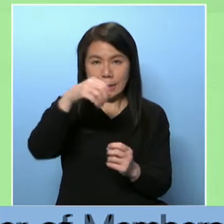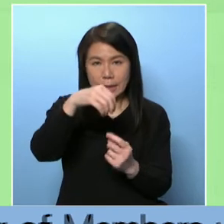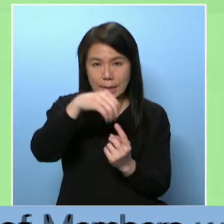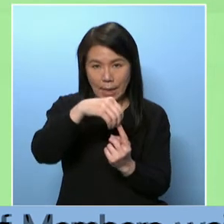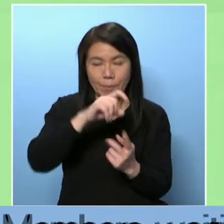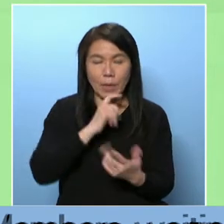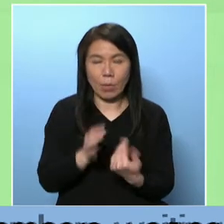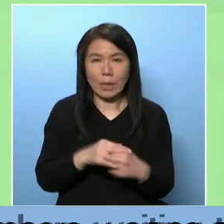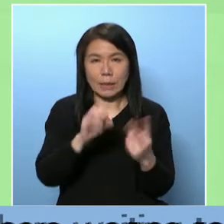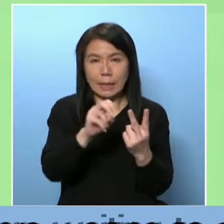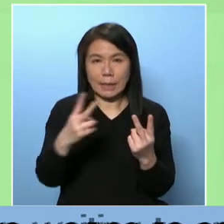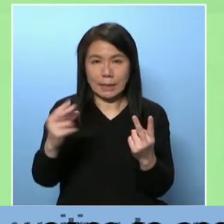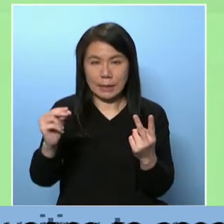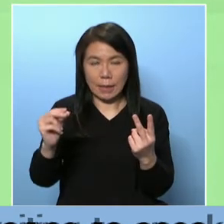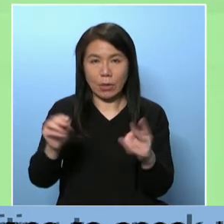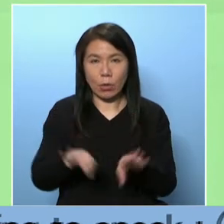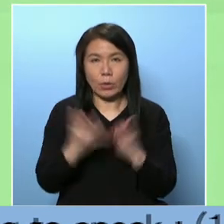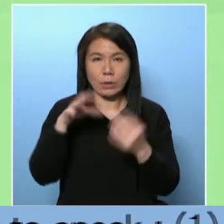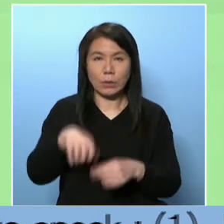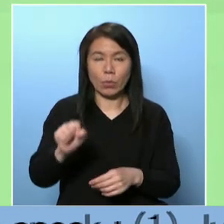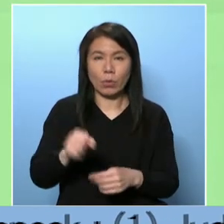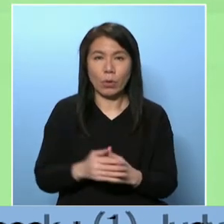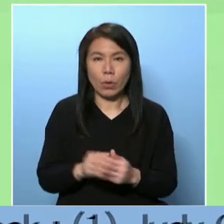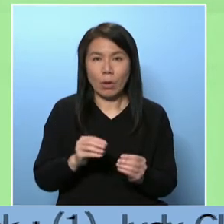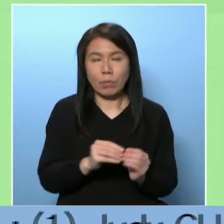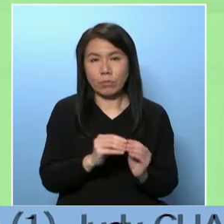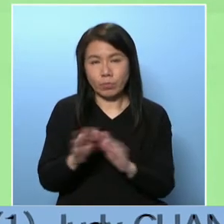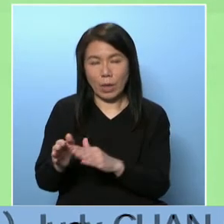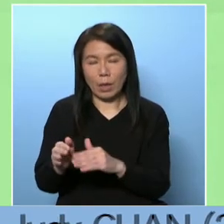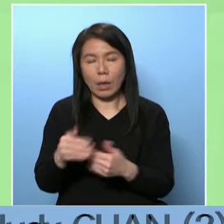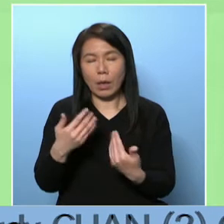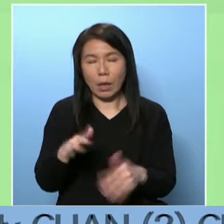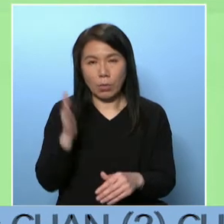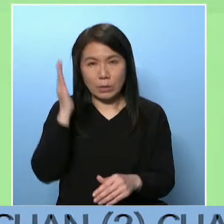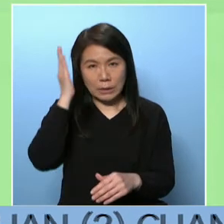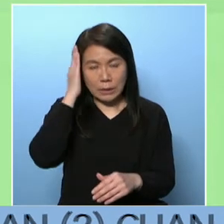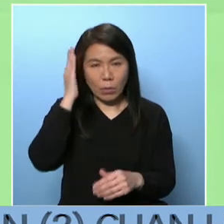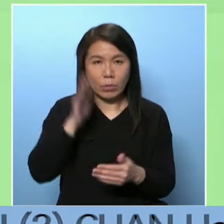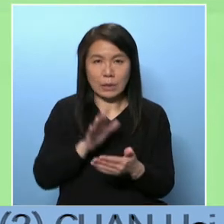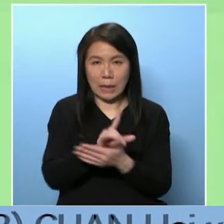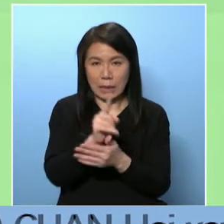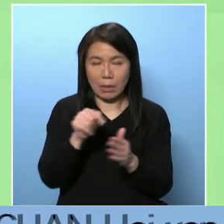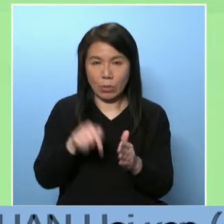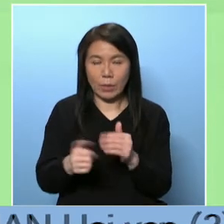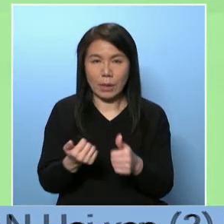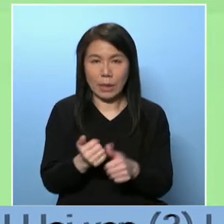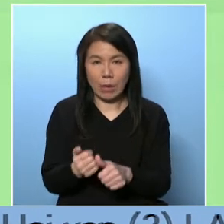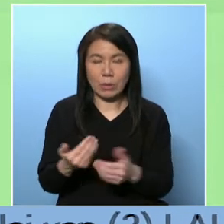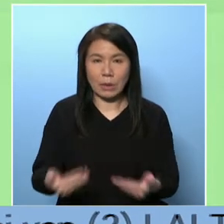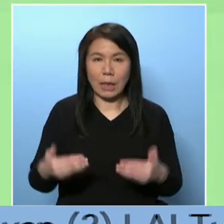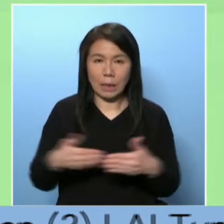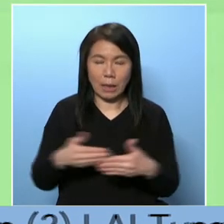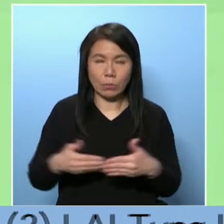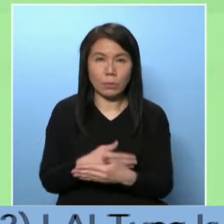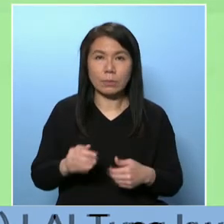Station would be completed. So even if Kwu Tung Station can be commissioned in 2027, then during the first year of population intake, they will